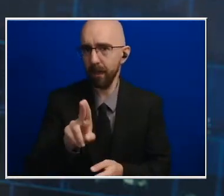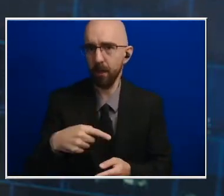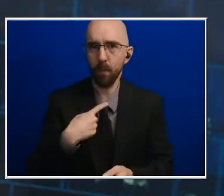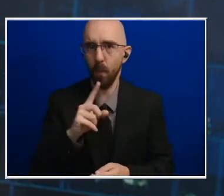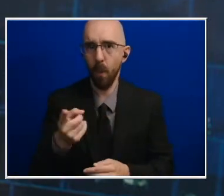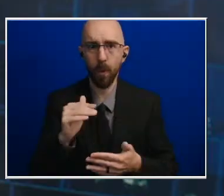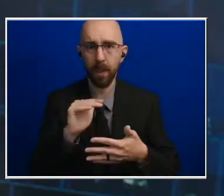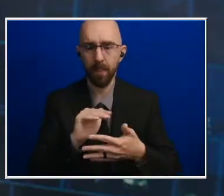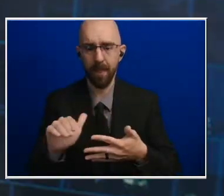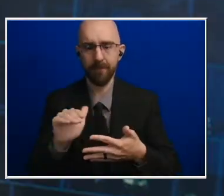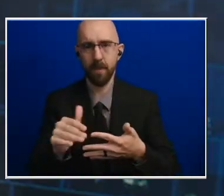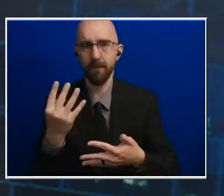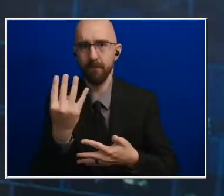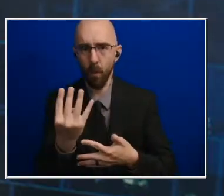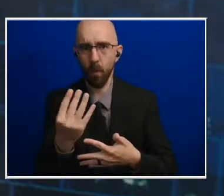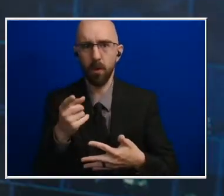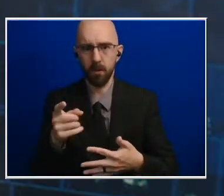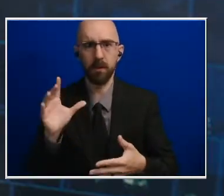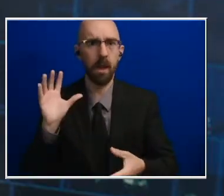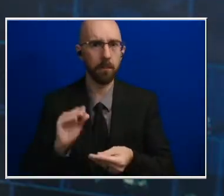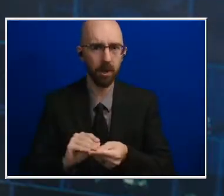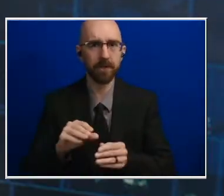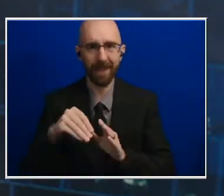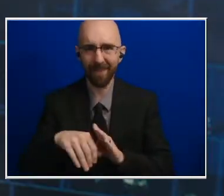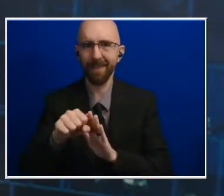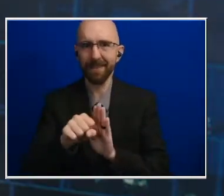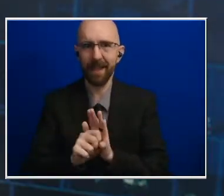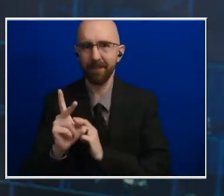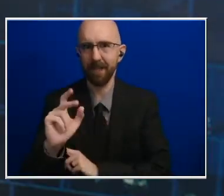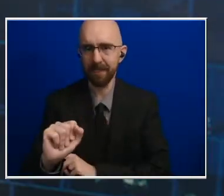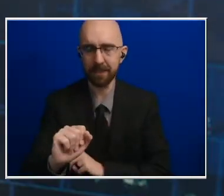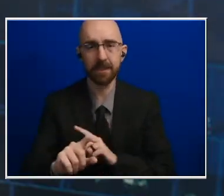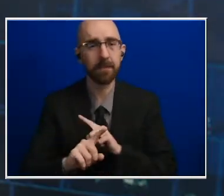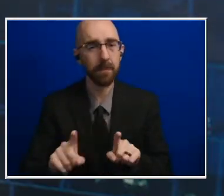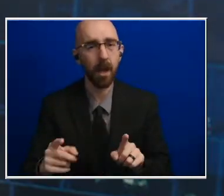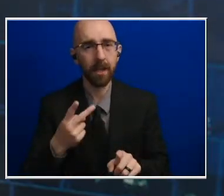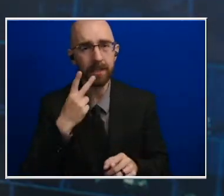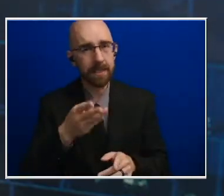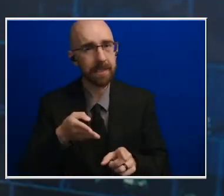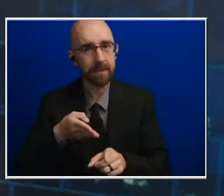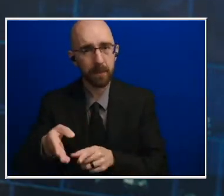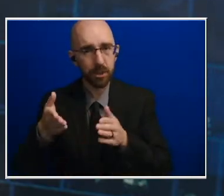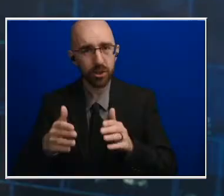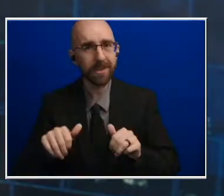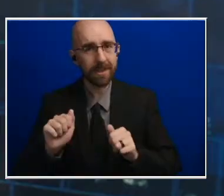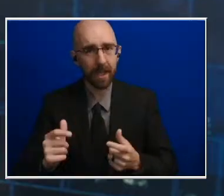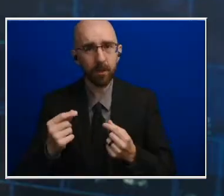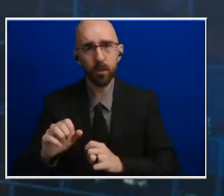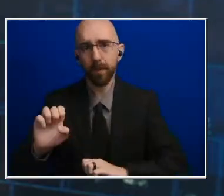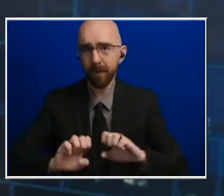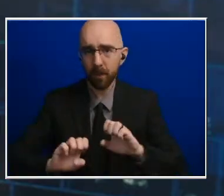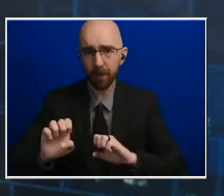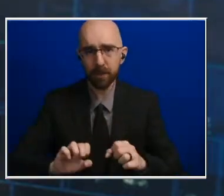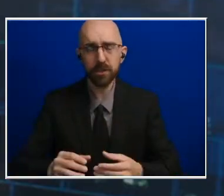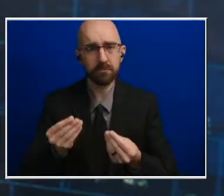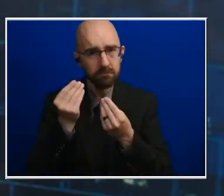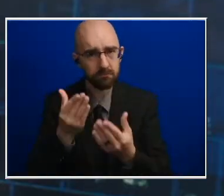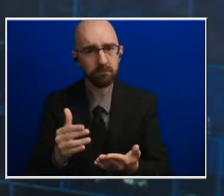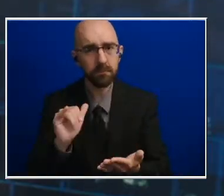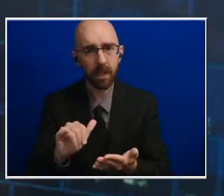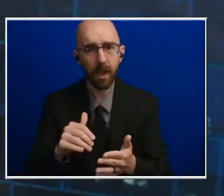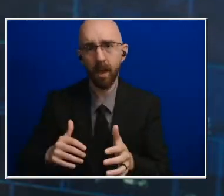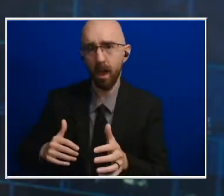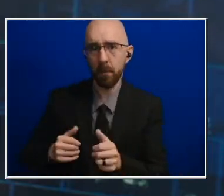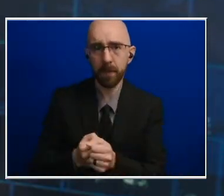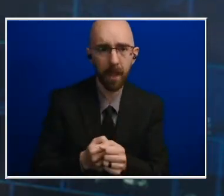comprehensive epilepsy center in the state of Kansas. But see a specialist that can do this evaluation and then tell you the up-to-date